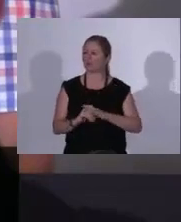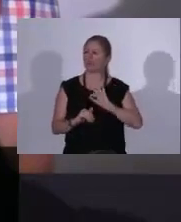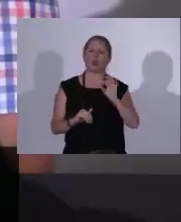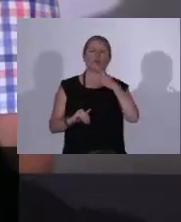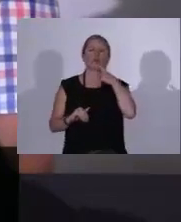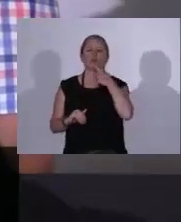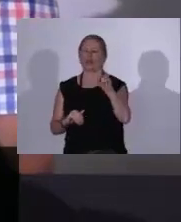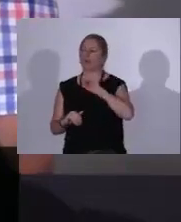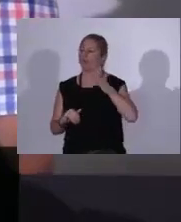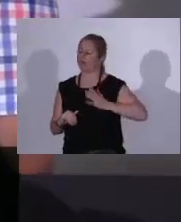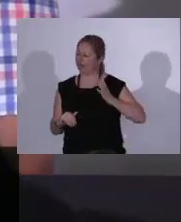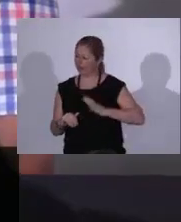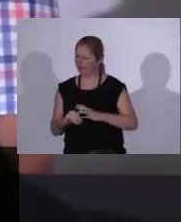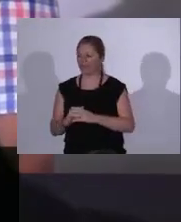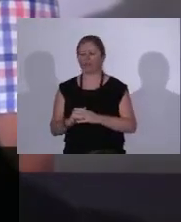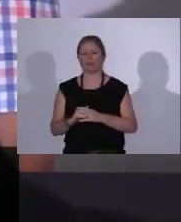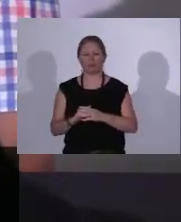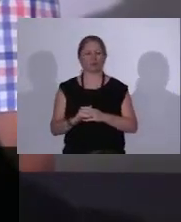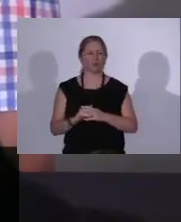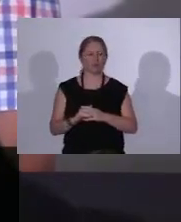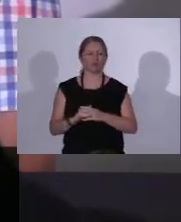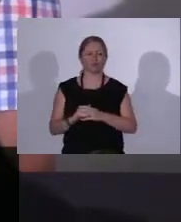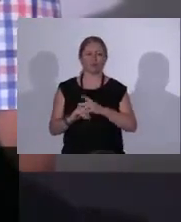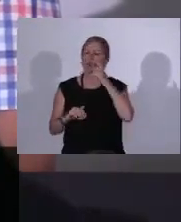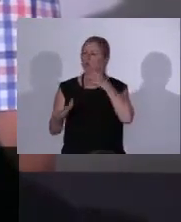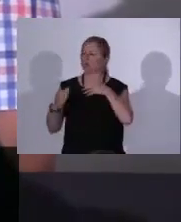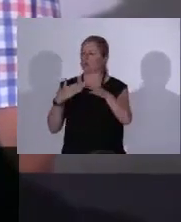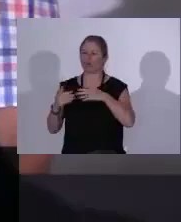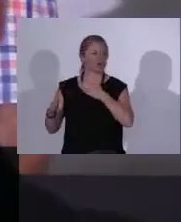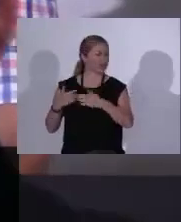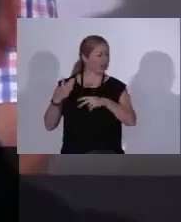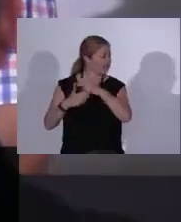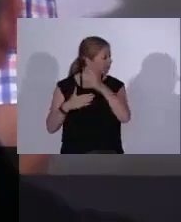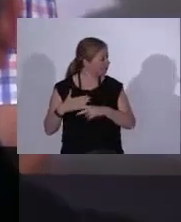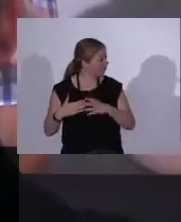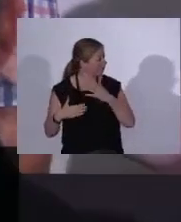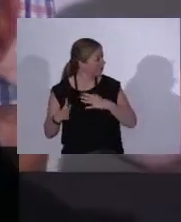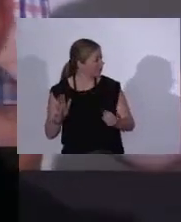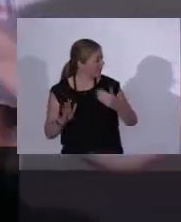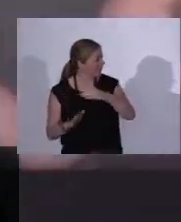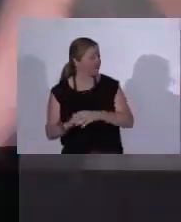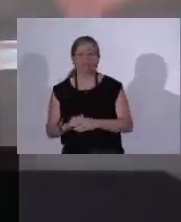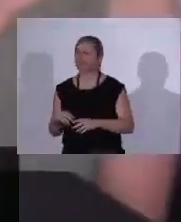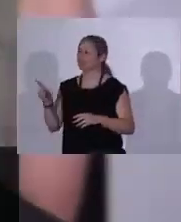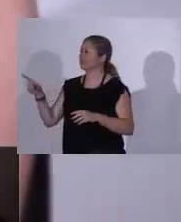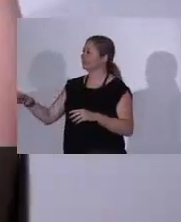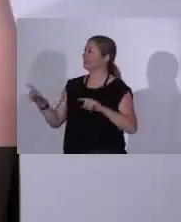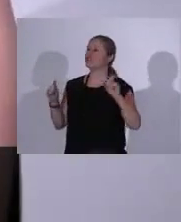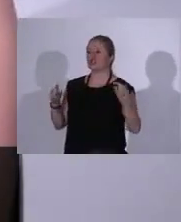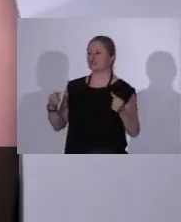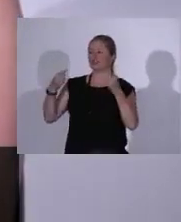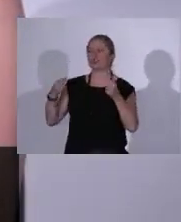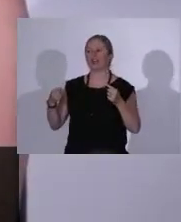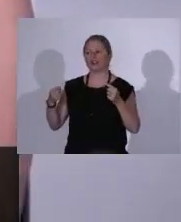of a community-minded aspect of how to organise a program. April might have more to say on that. I think that's a challenge that we're all